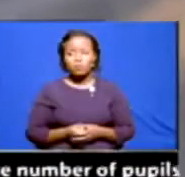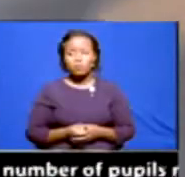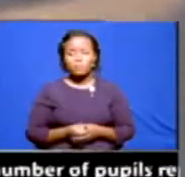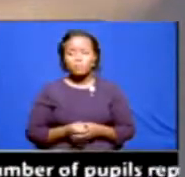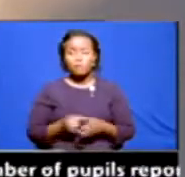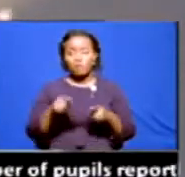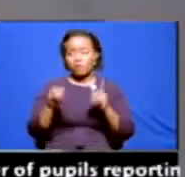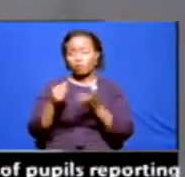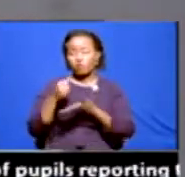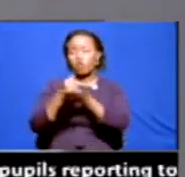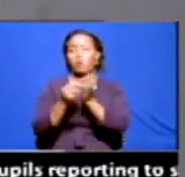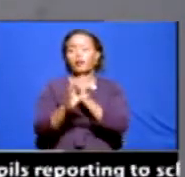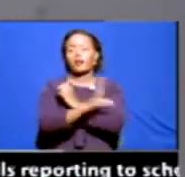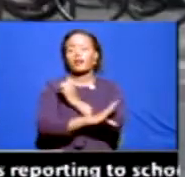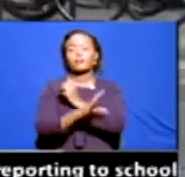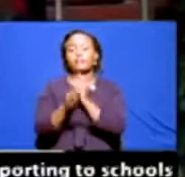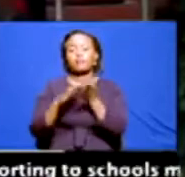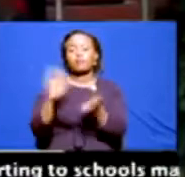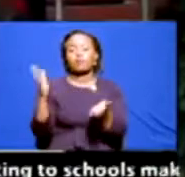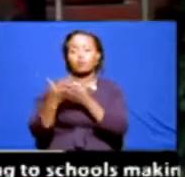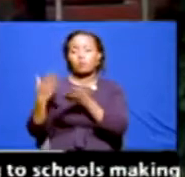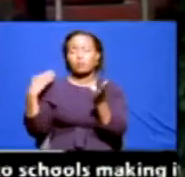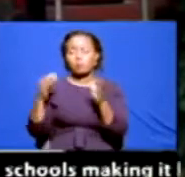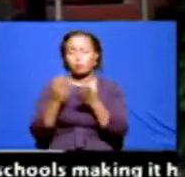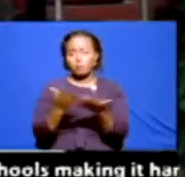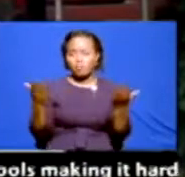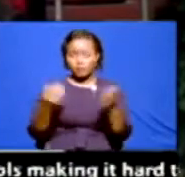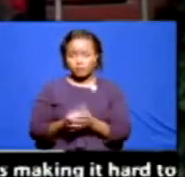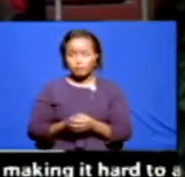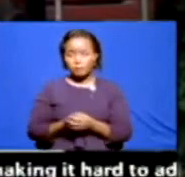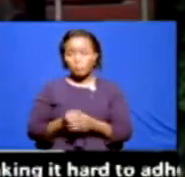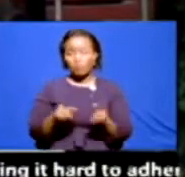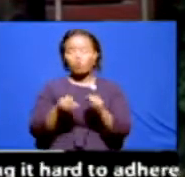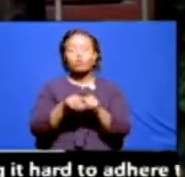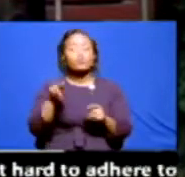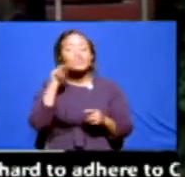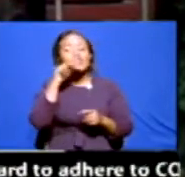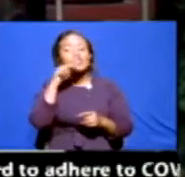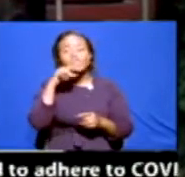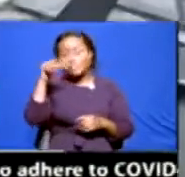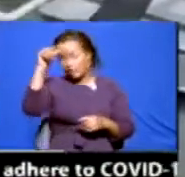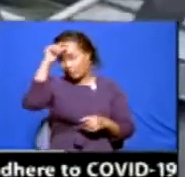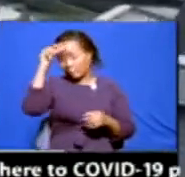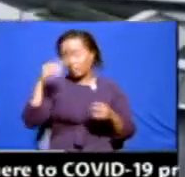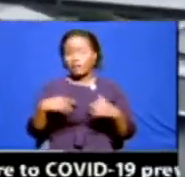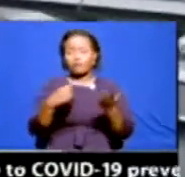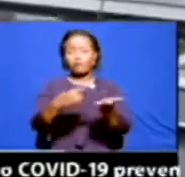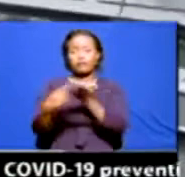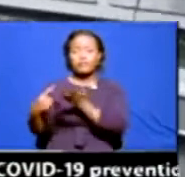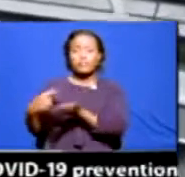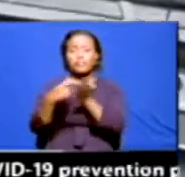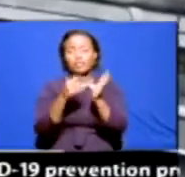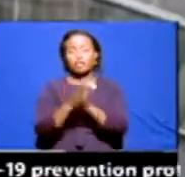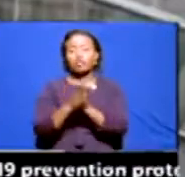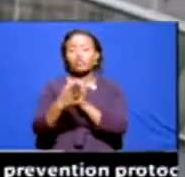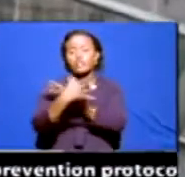in repatriating colonial-era objects. The federal government of Nigeria is in an advanced stage of discussions with Germany on the return of thousands